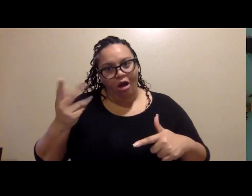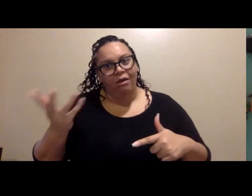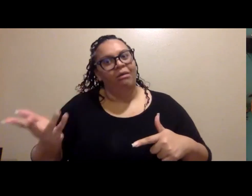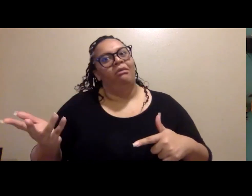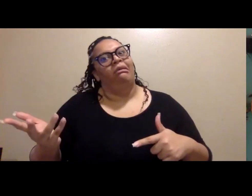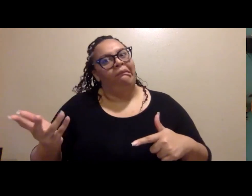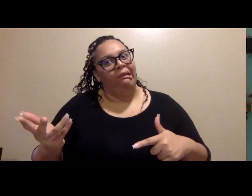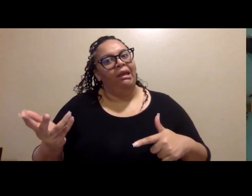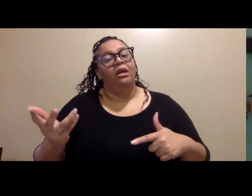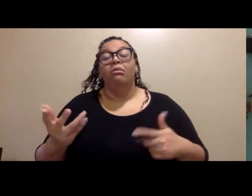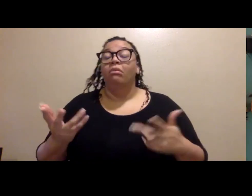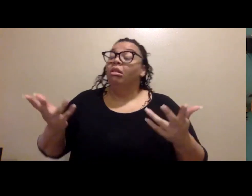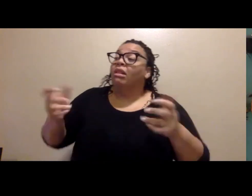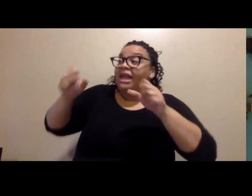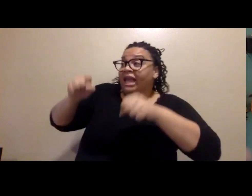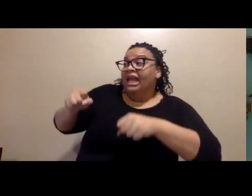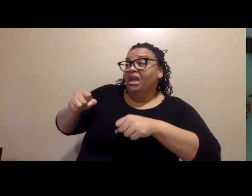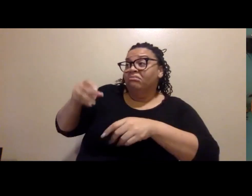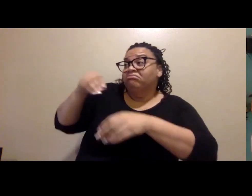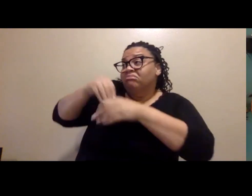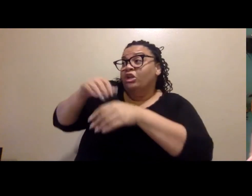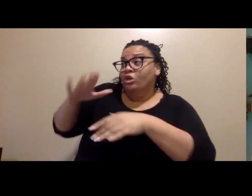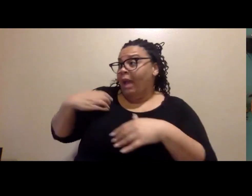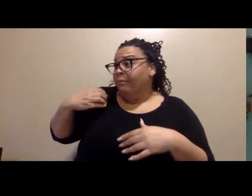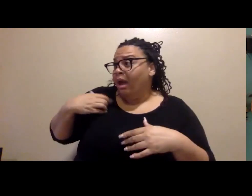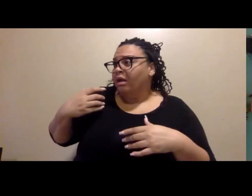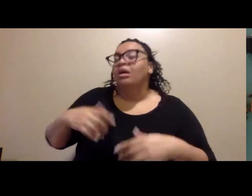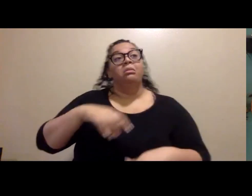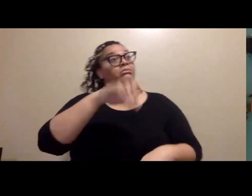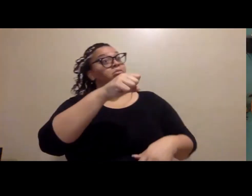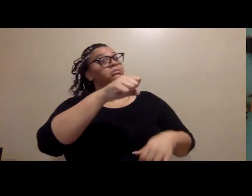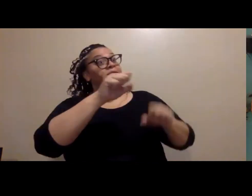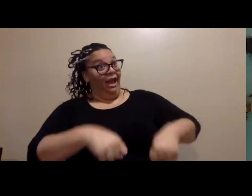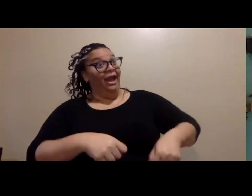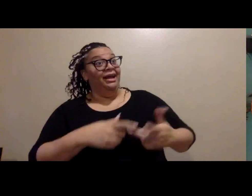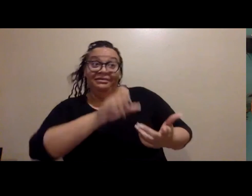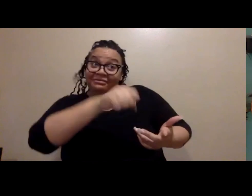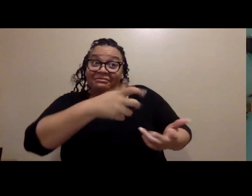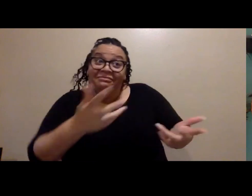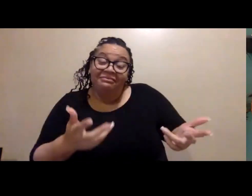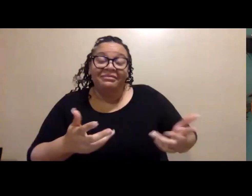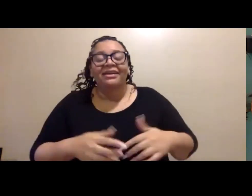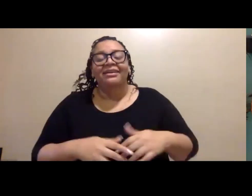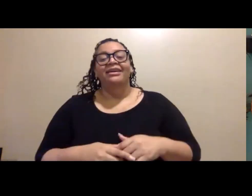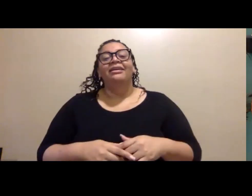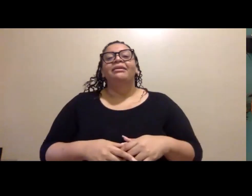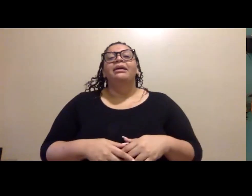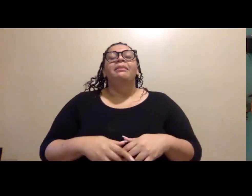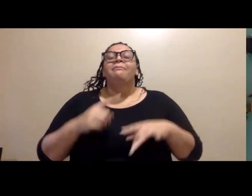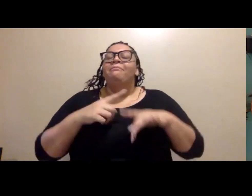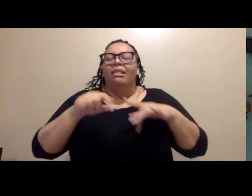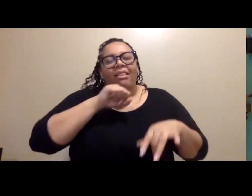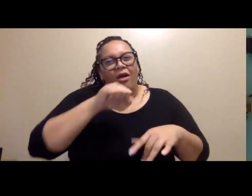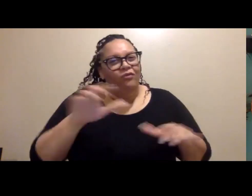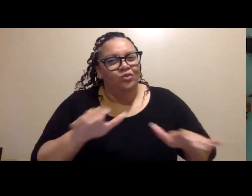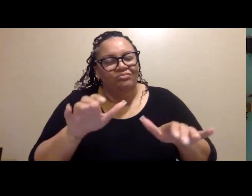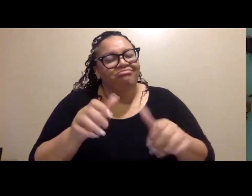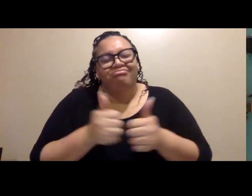Yeah, I know. Can't fit in my backpack, but that's one of those things that I have to have when I go out, because I just love communing in that way.